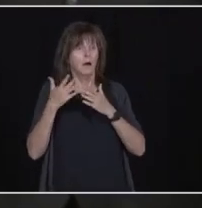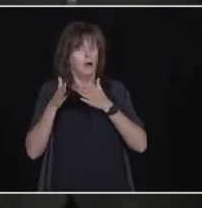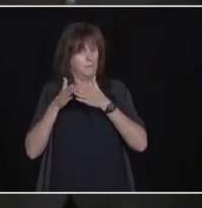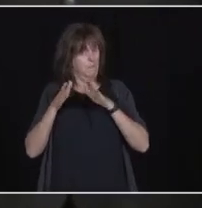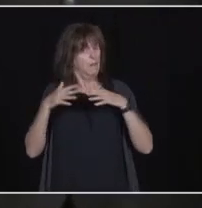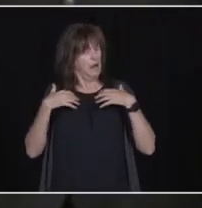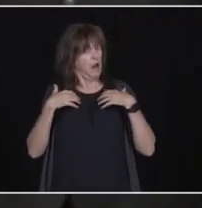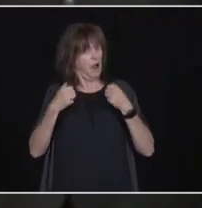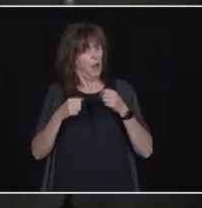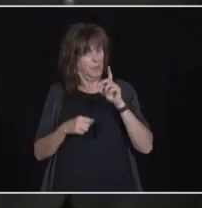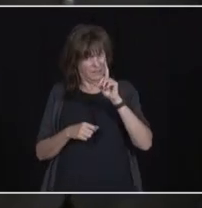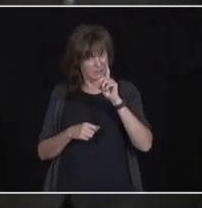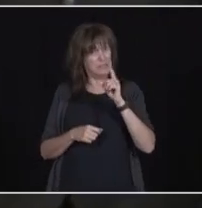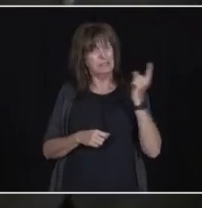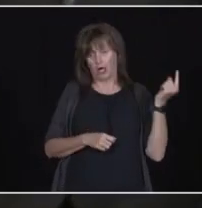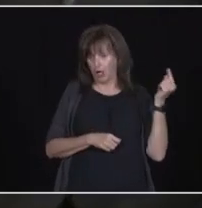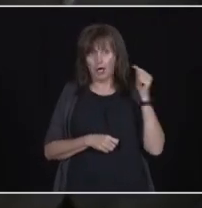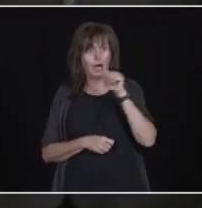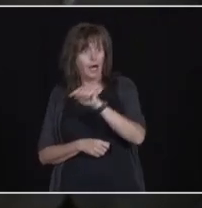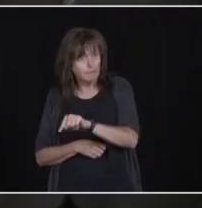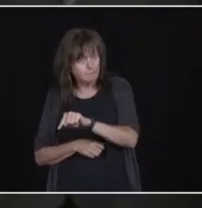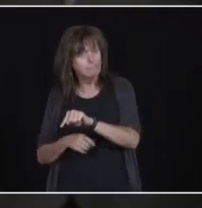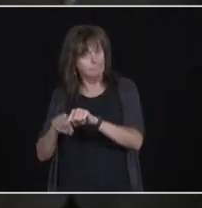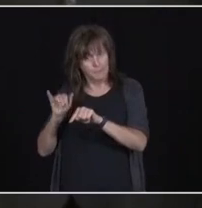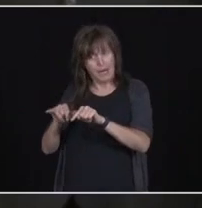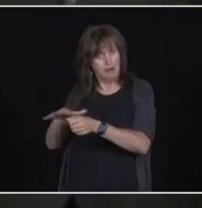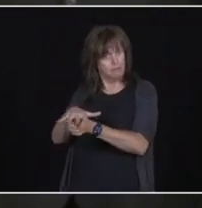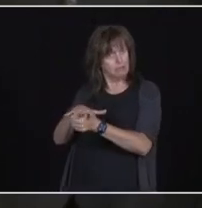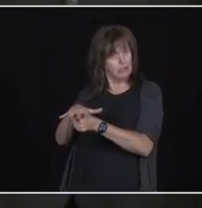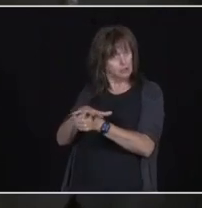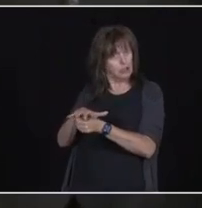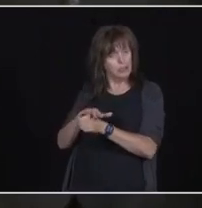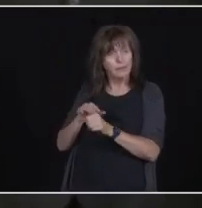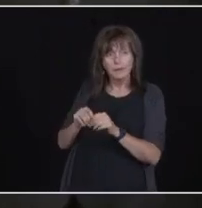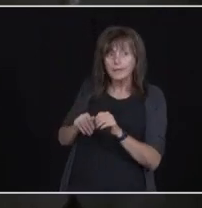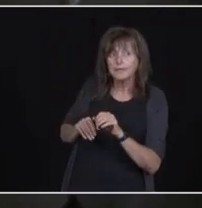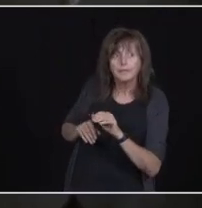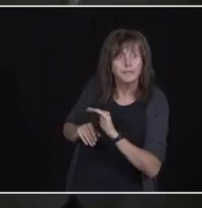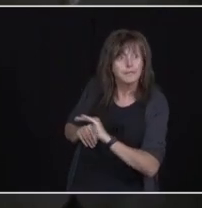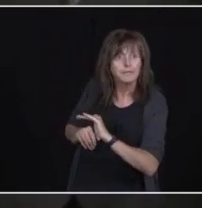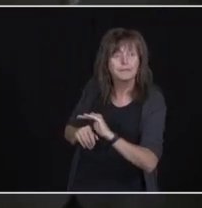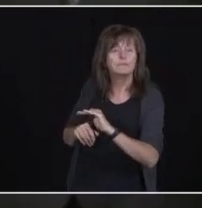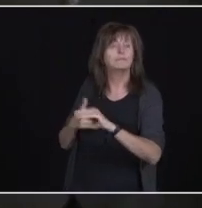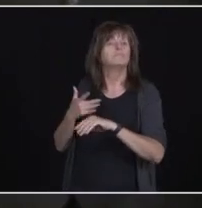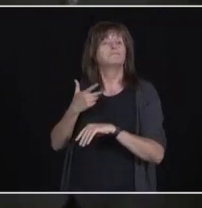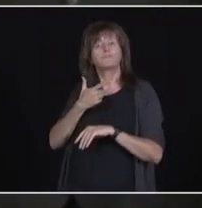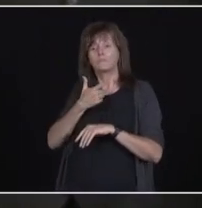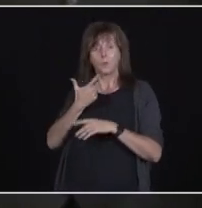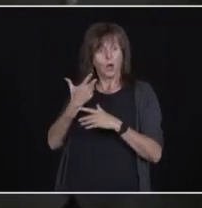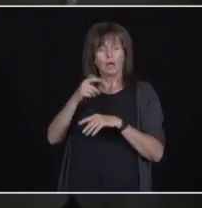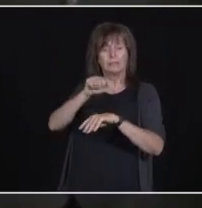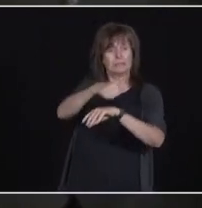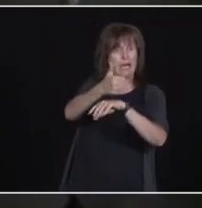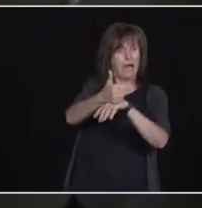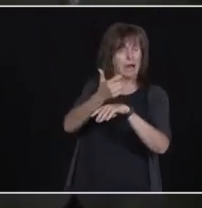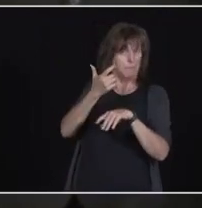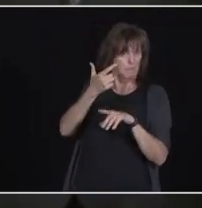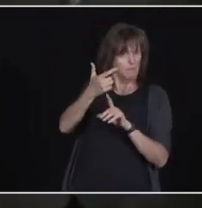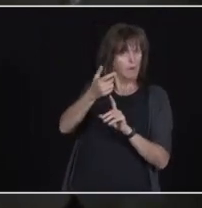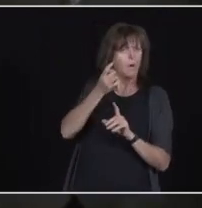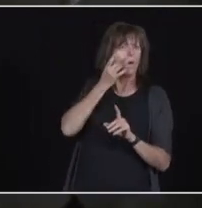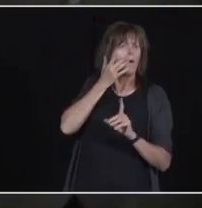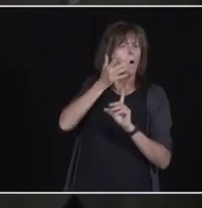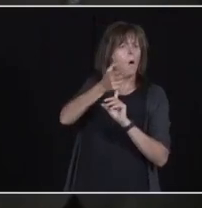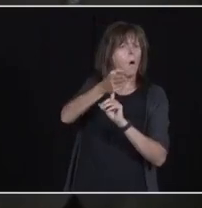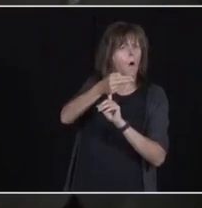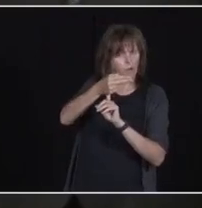federal government assisted in terms of hotels and so on. So when all levels of government work together, municipal,